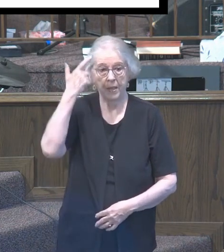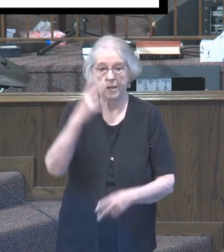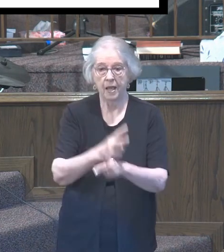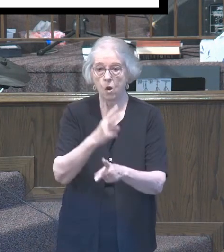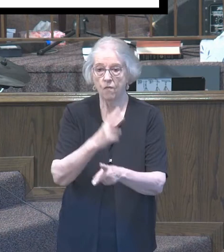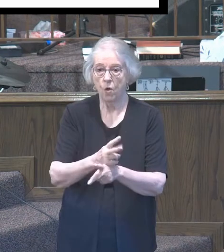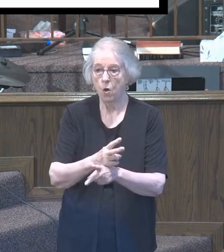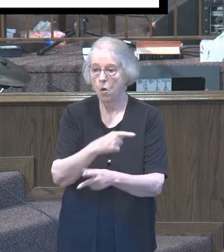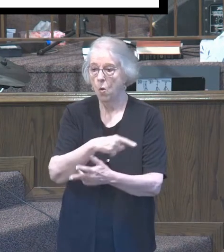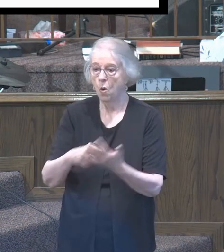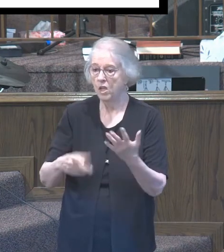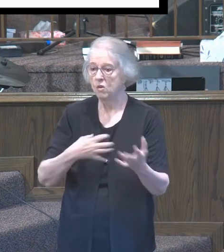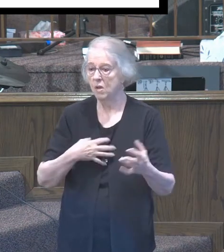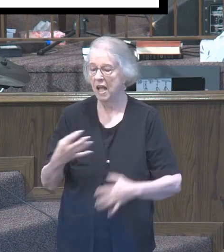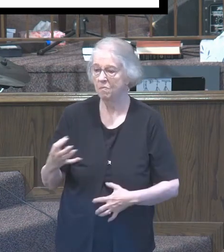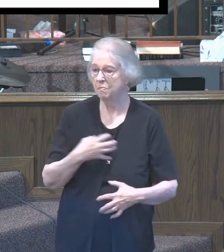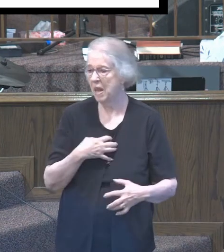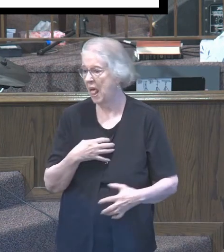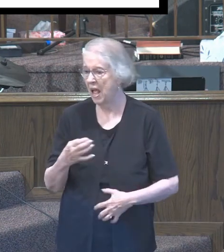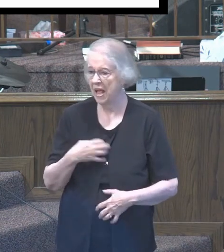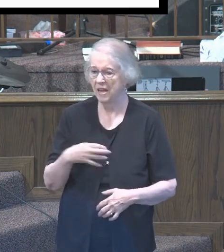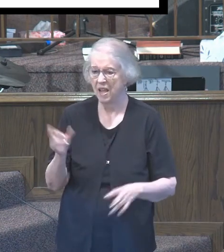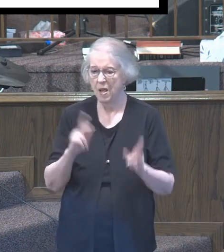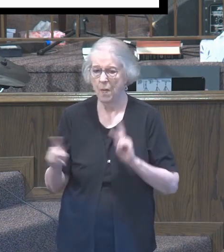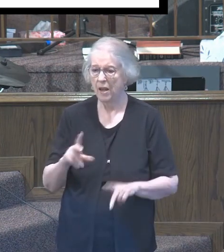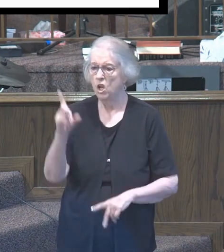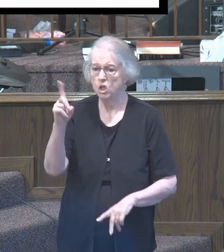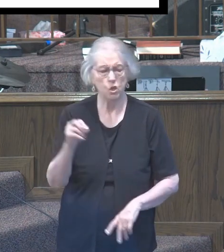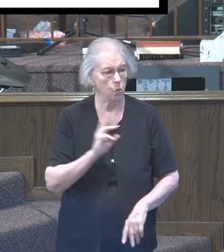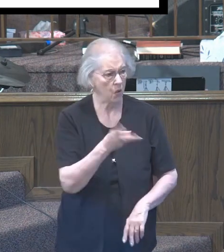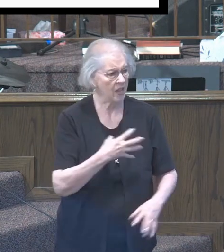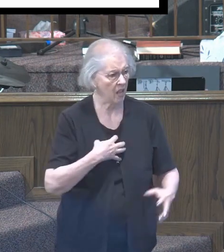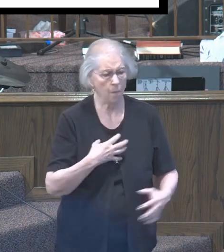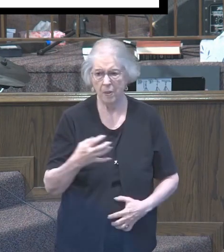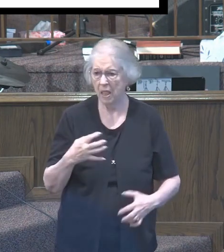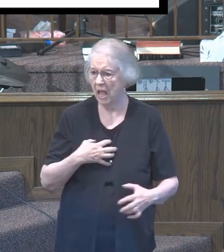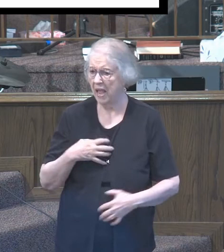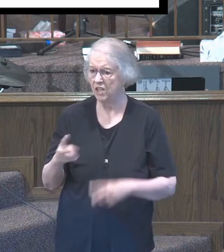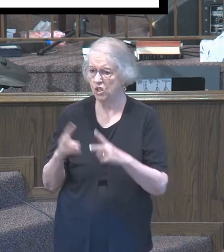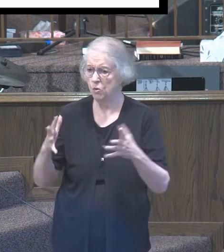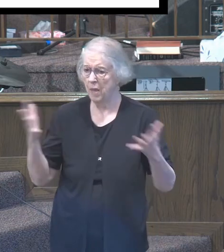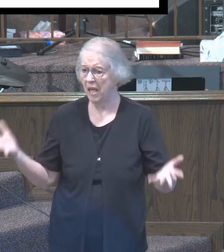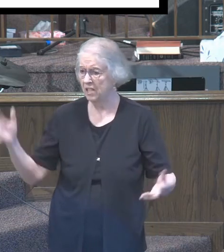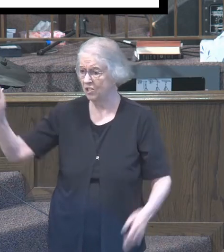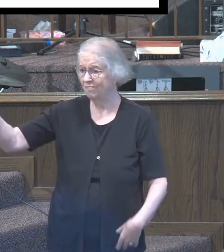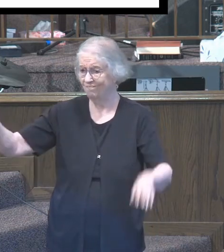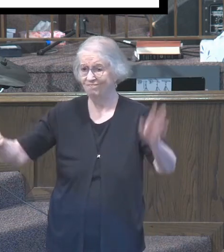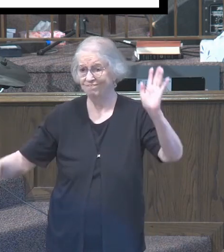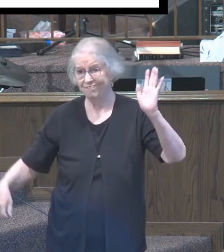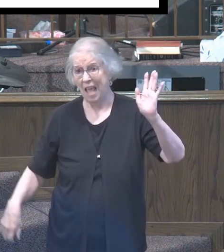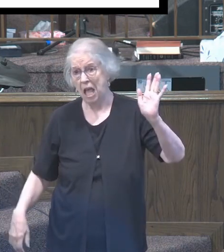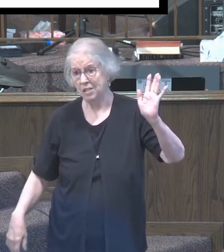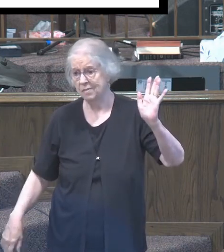fashion. There is far more to your life than the food you put in your stomach, more to your outer